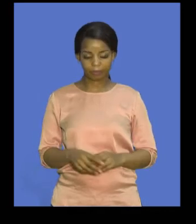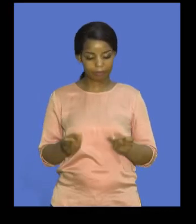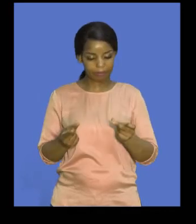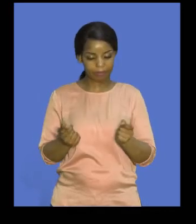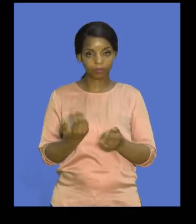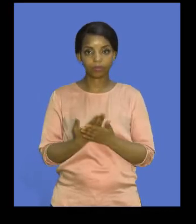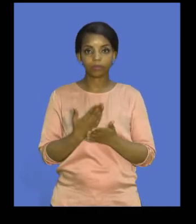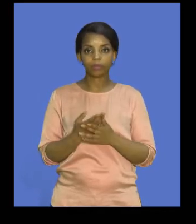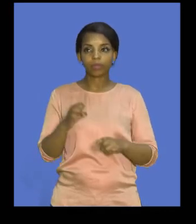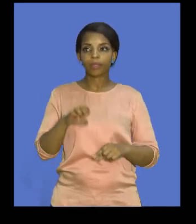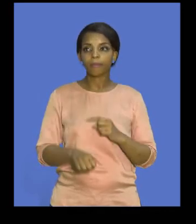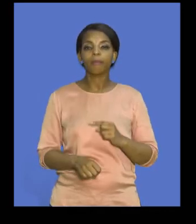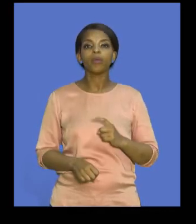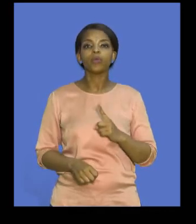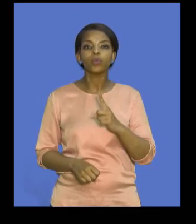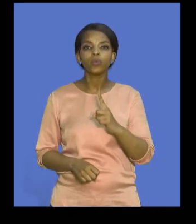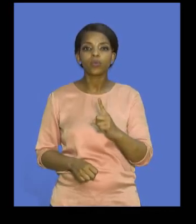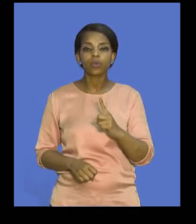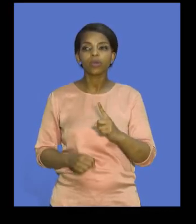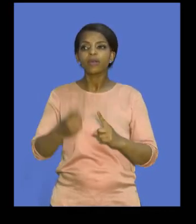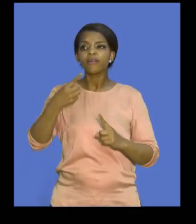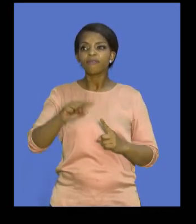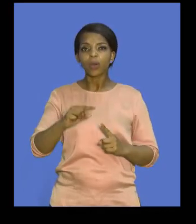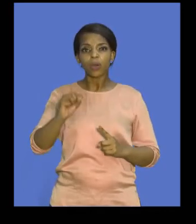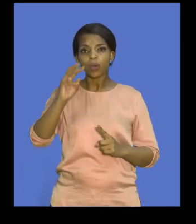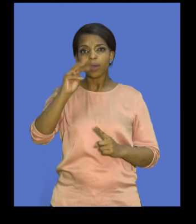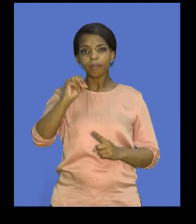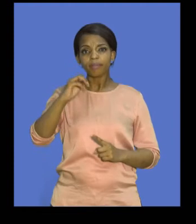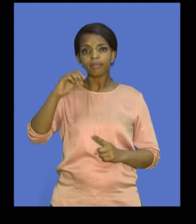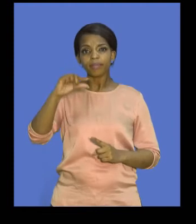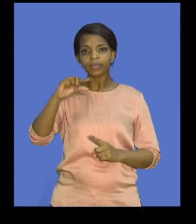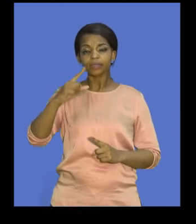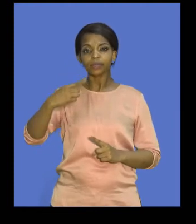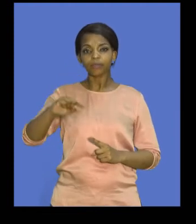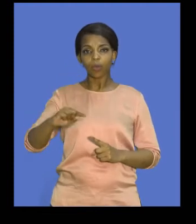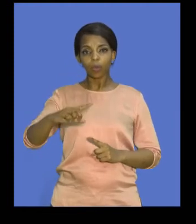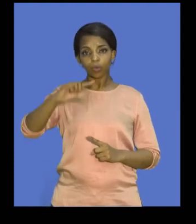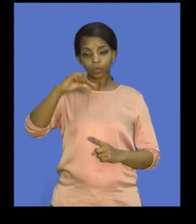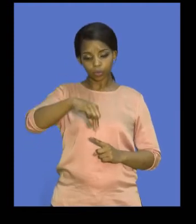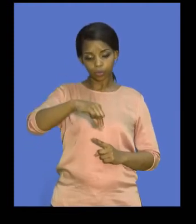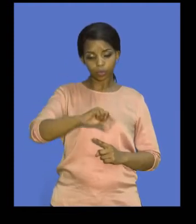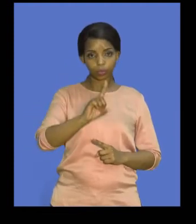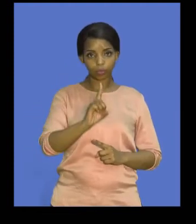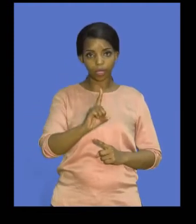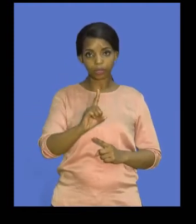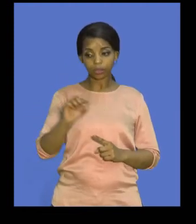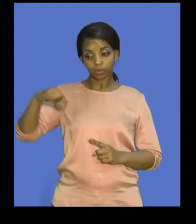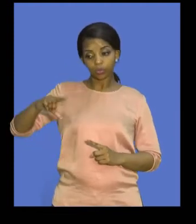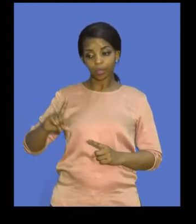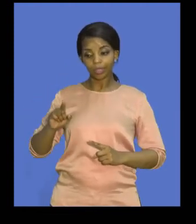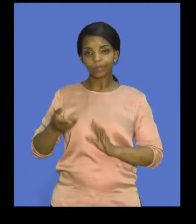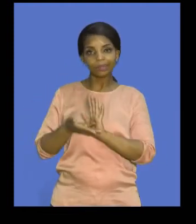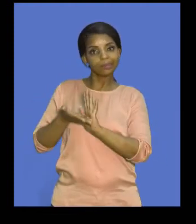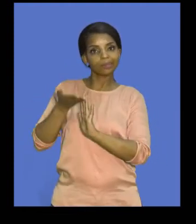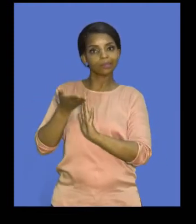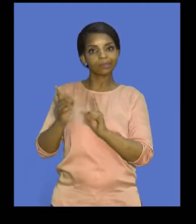of Q1 increases while the distance between the two charges and the charge of Q1 remains constant, the